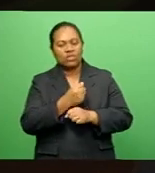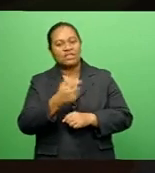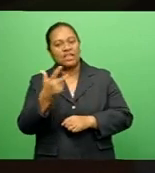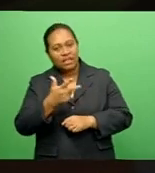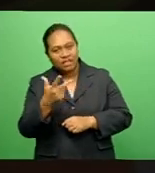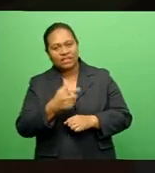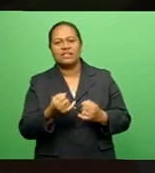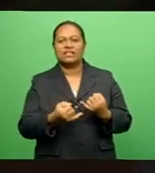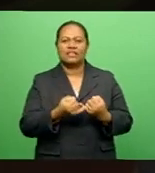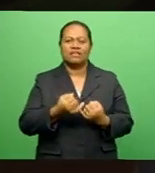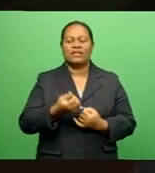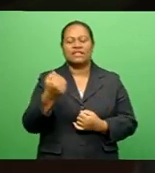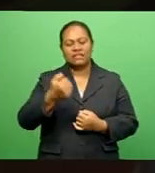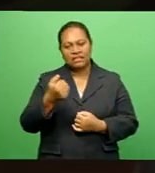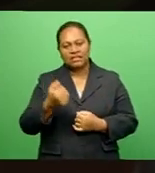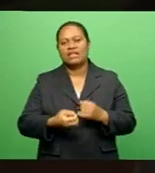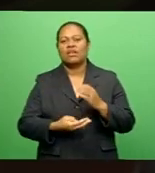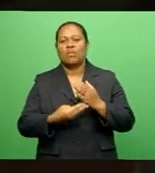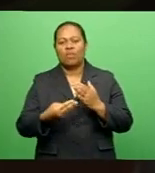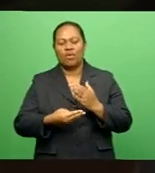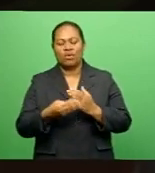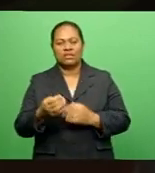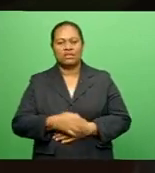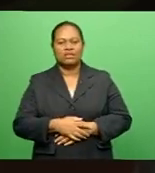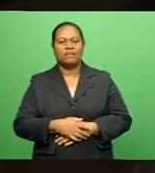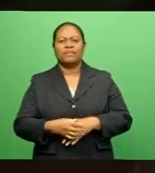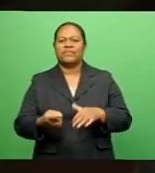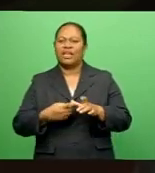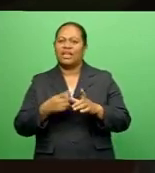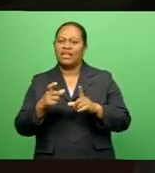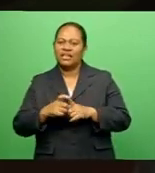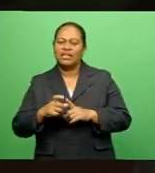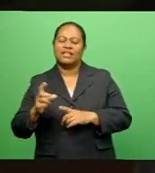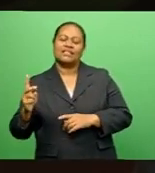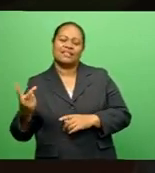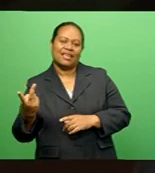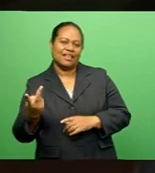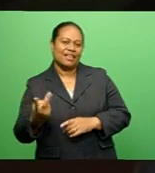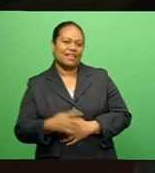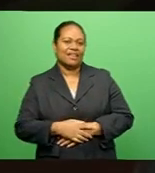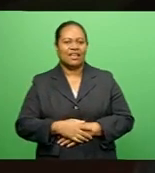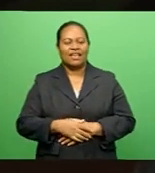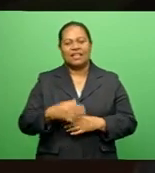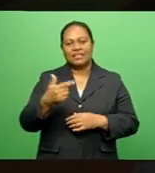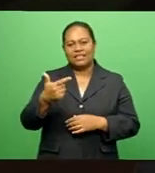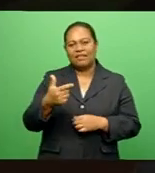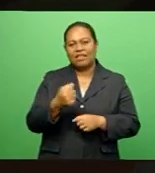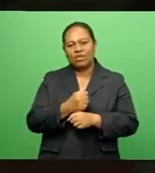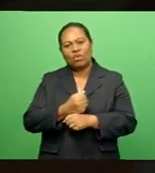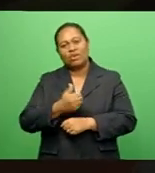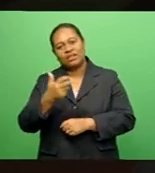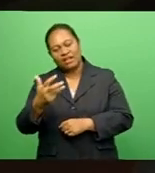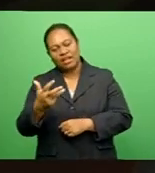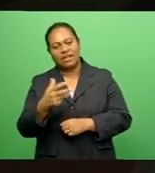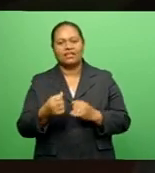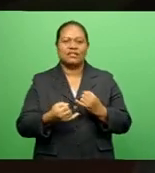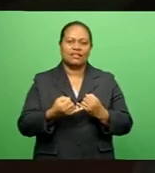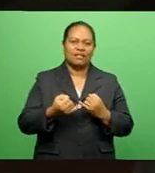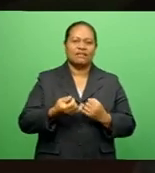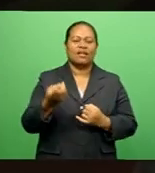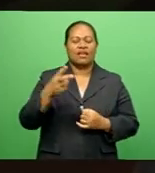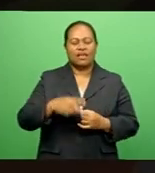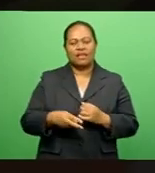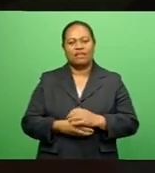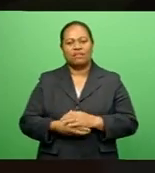silver and 16 bronze medals. A.D. Patel College finished second with 7 gold, 9 silver and 9 bronze